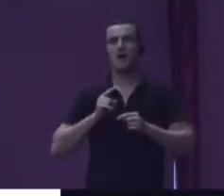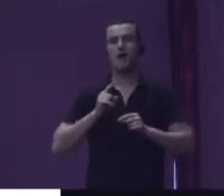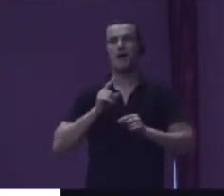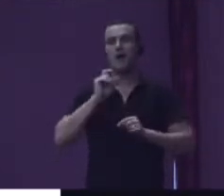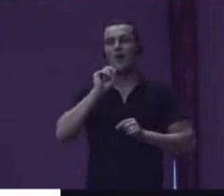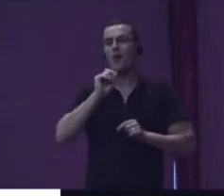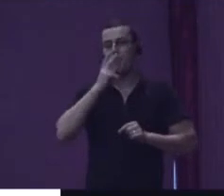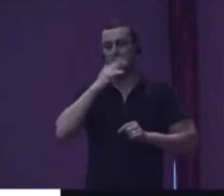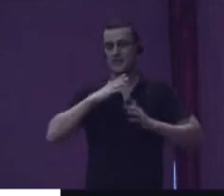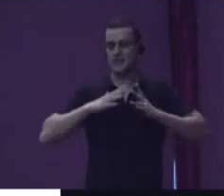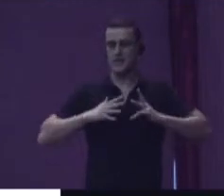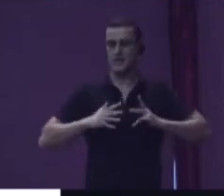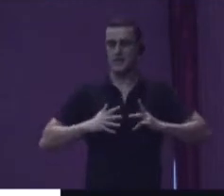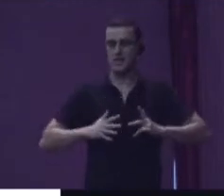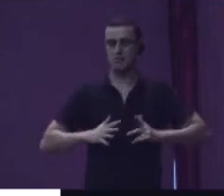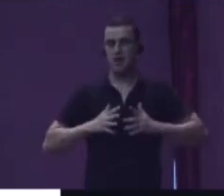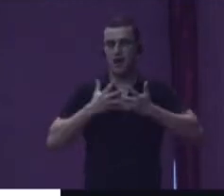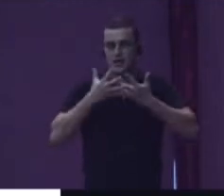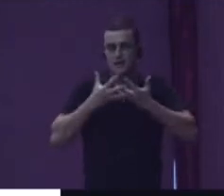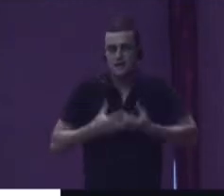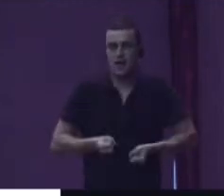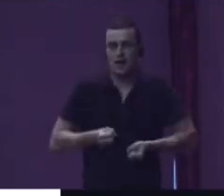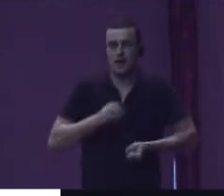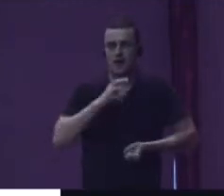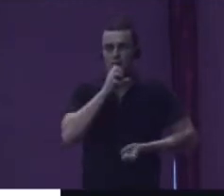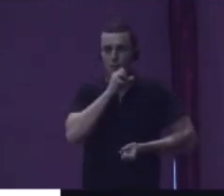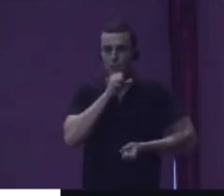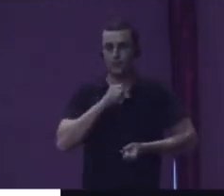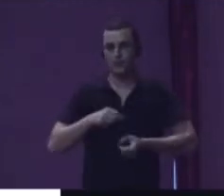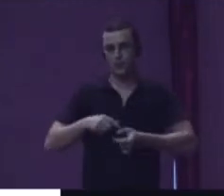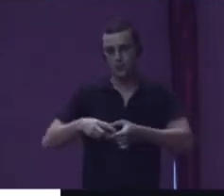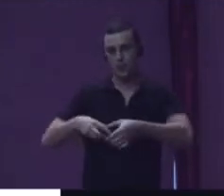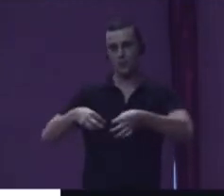dry. What are they taught to do?